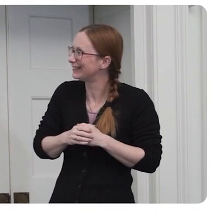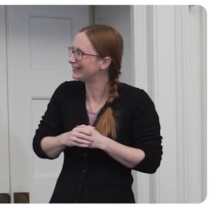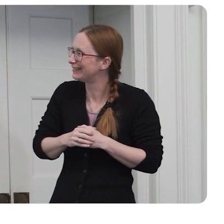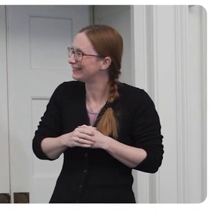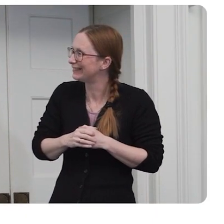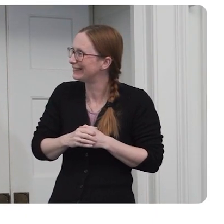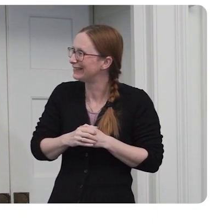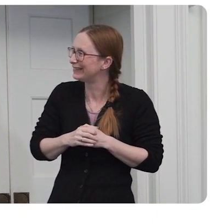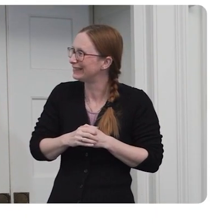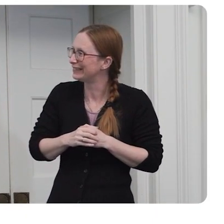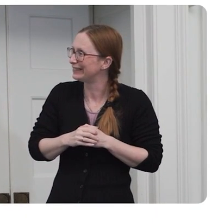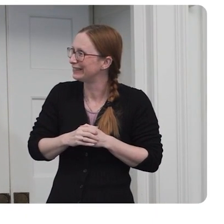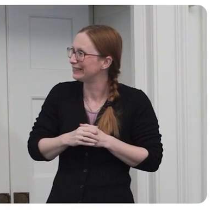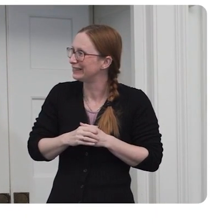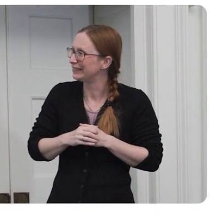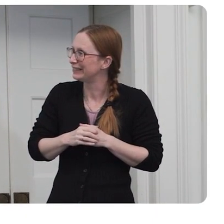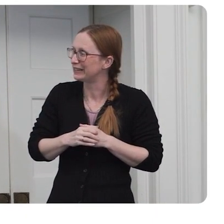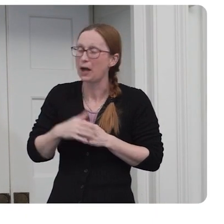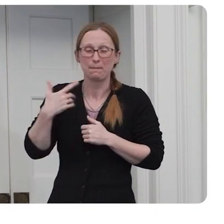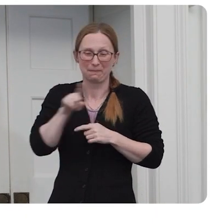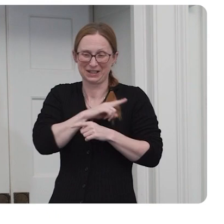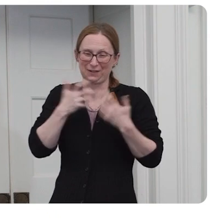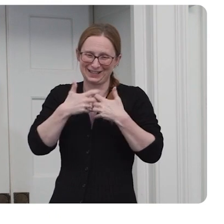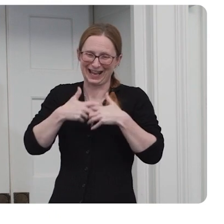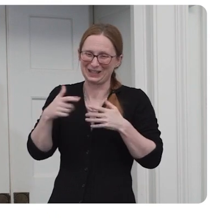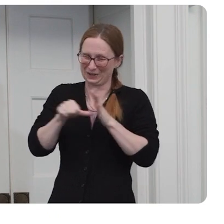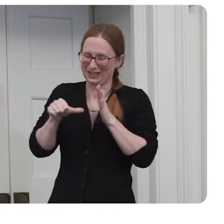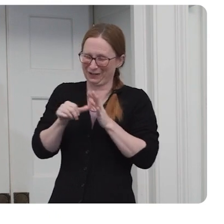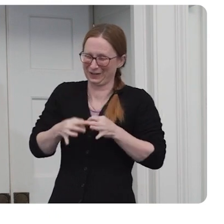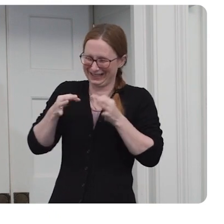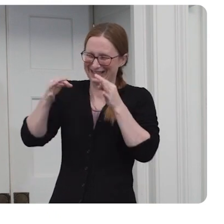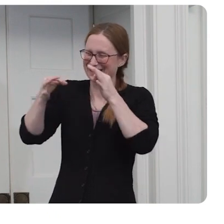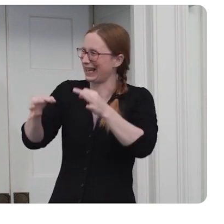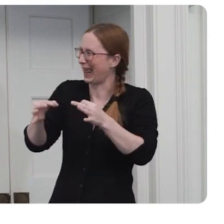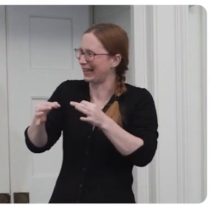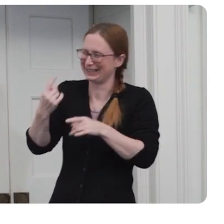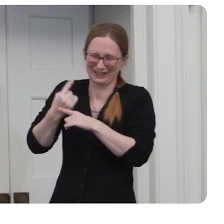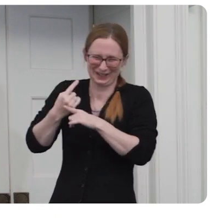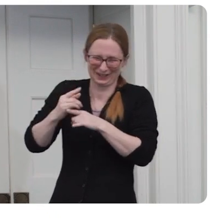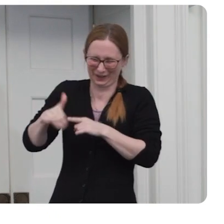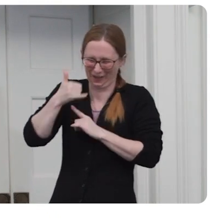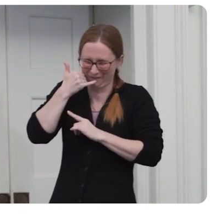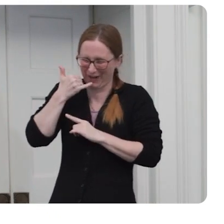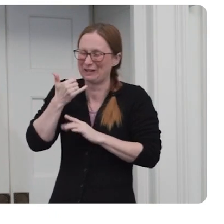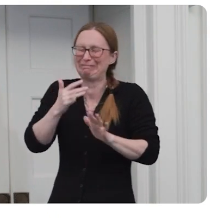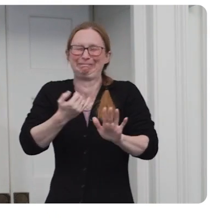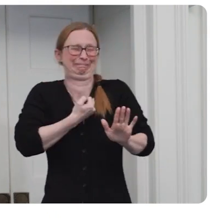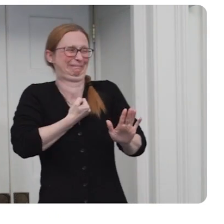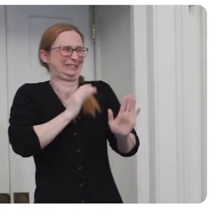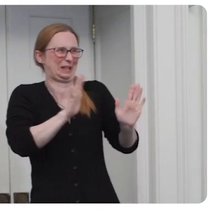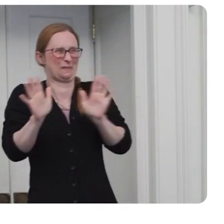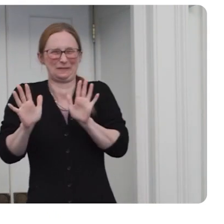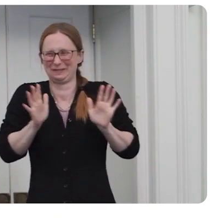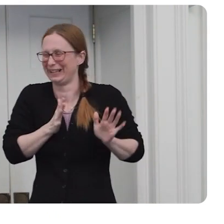No, Yeah, my friend, no. over. It's run over. Because been technical difficulties. I think she's gone. There have been.